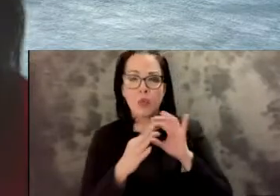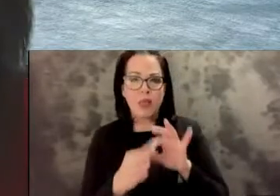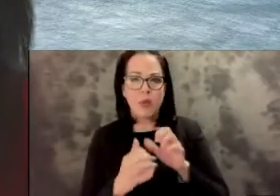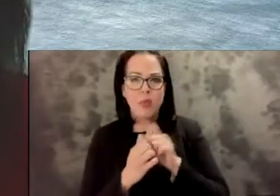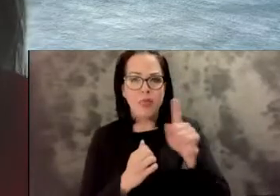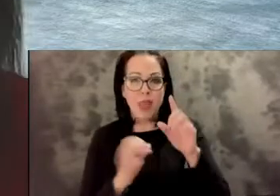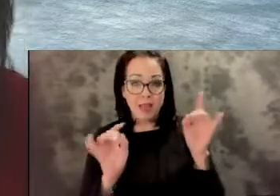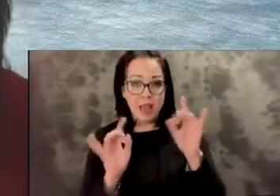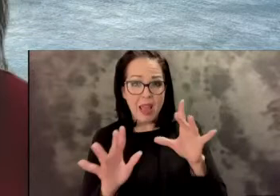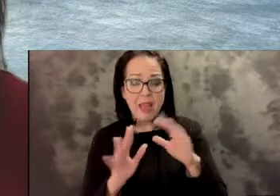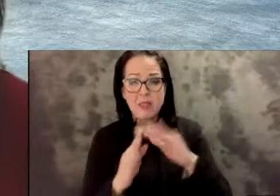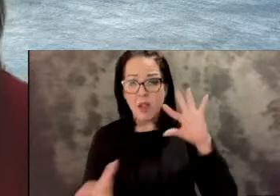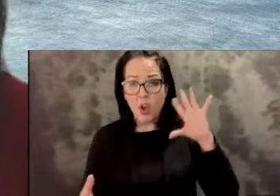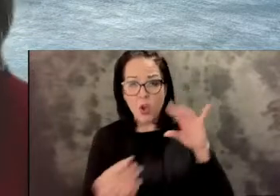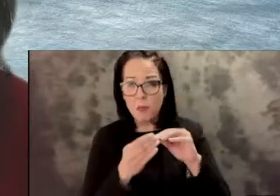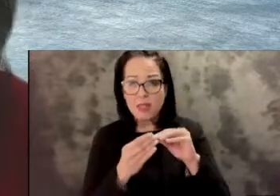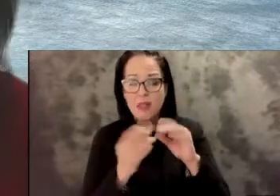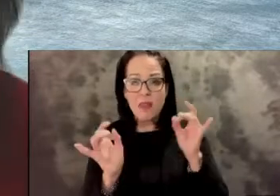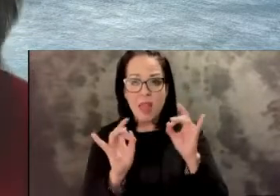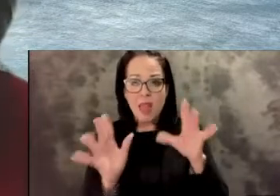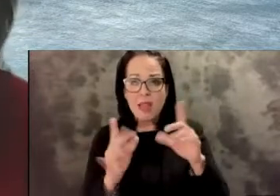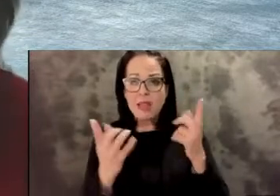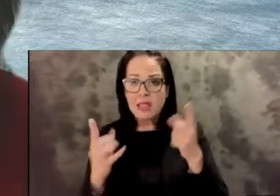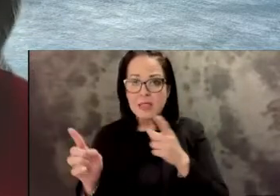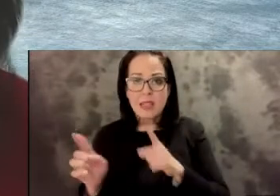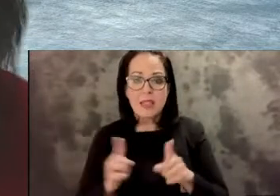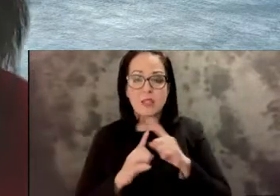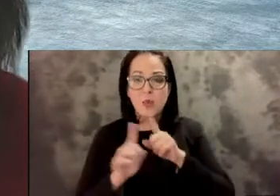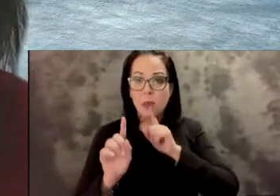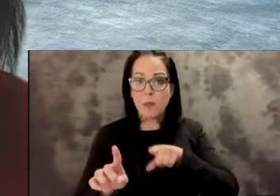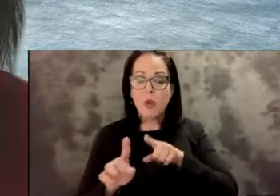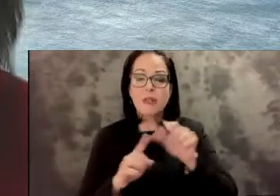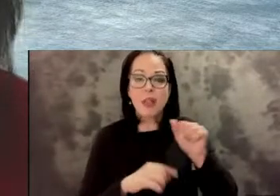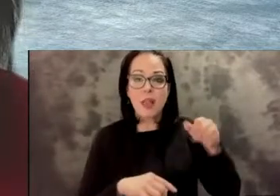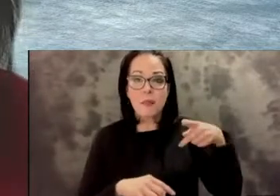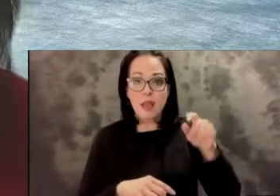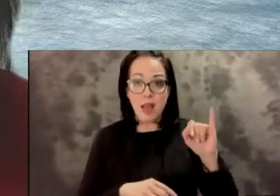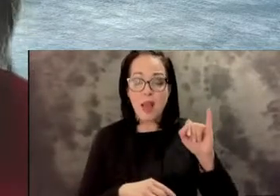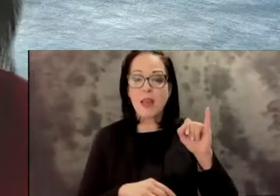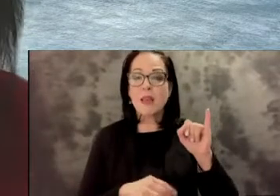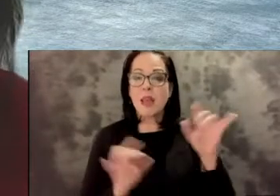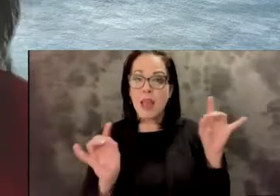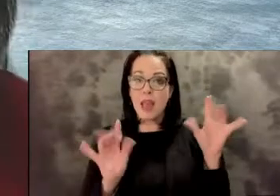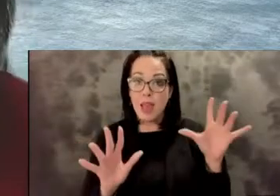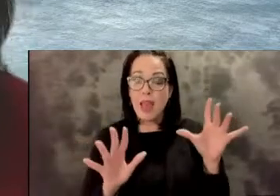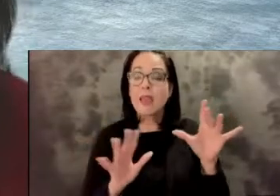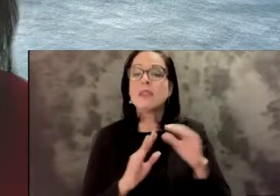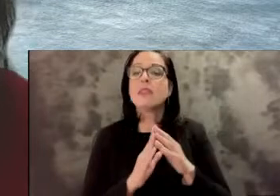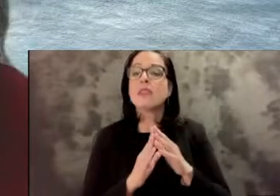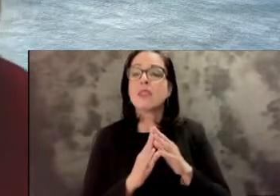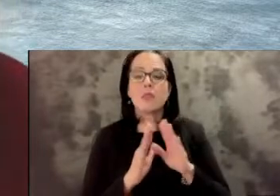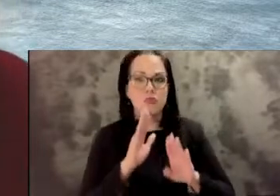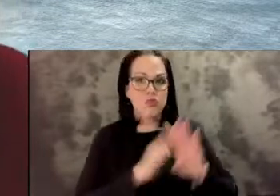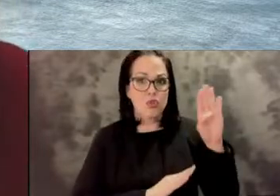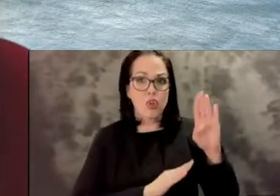of cumulative hate incidents reported to Stop AAPI Hate surged from